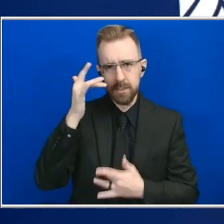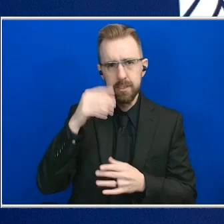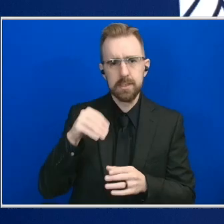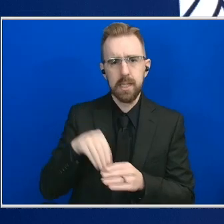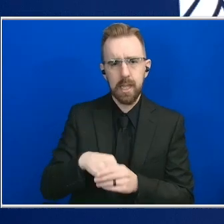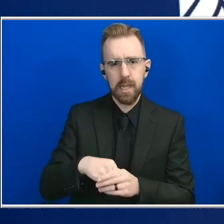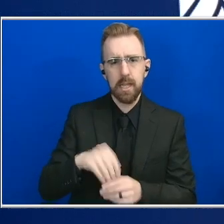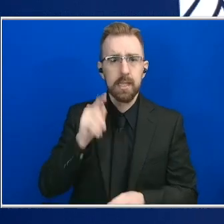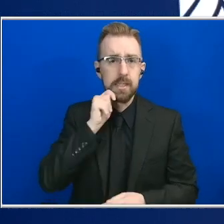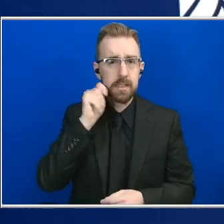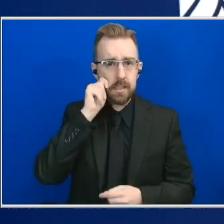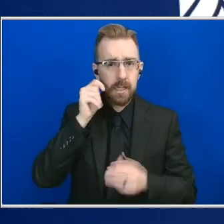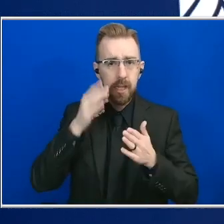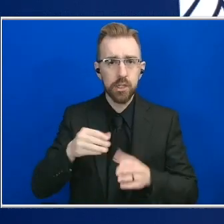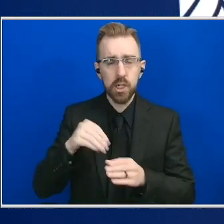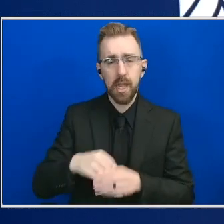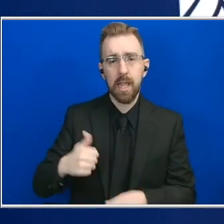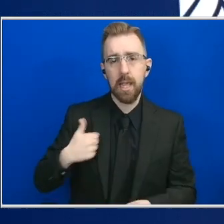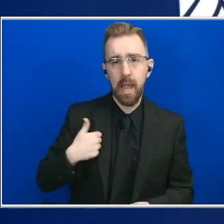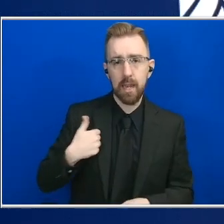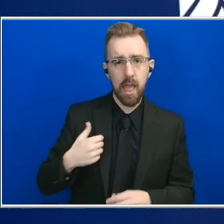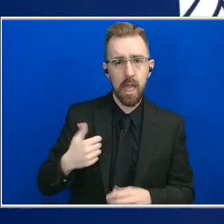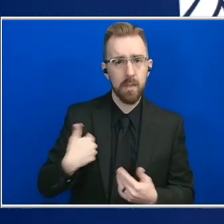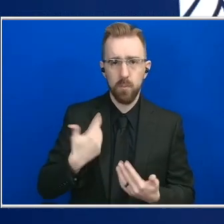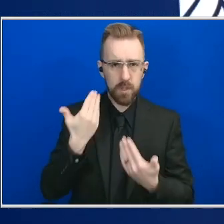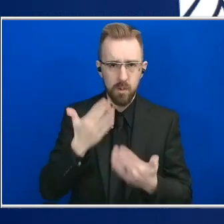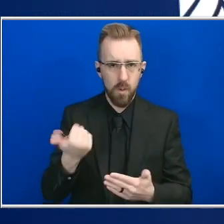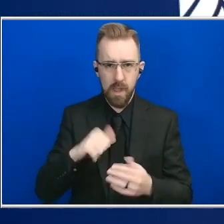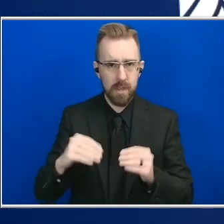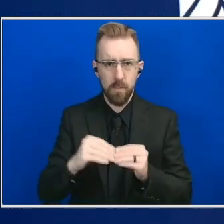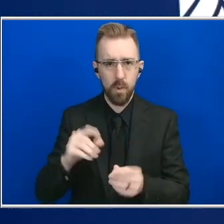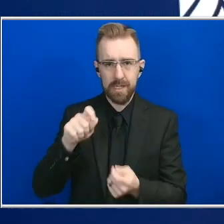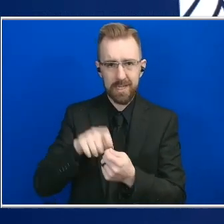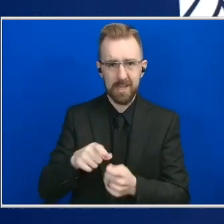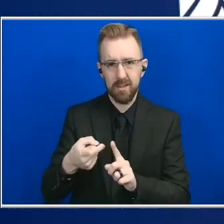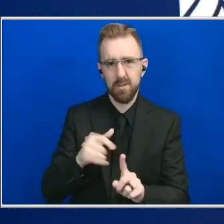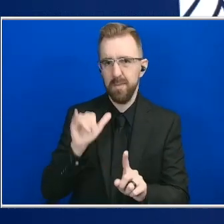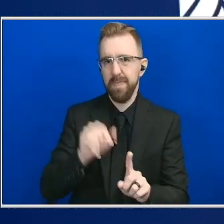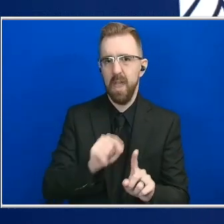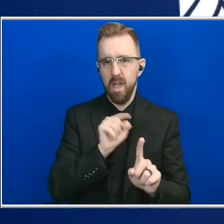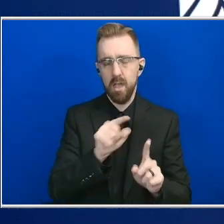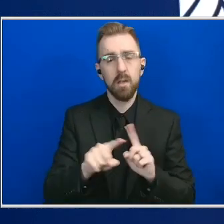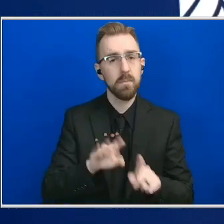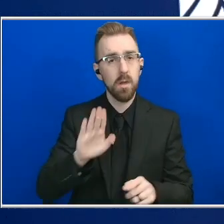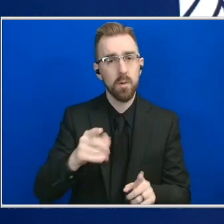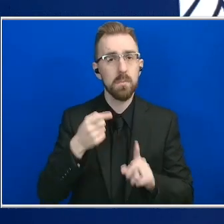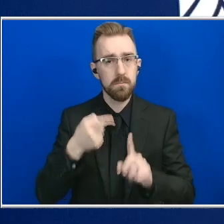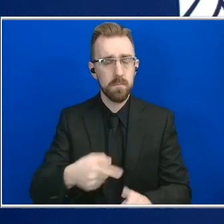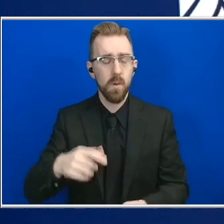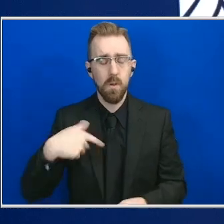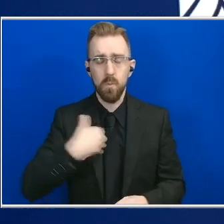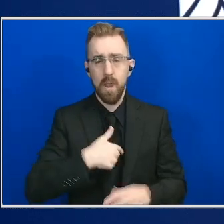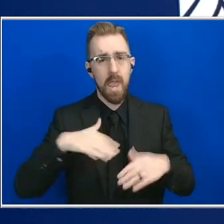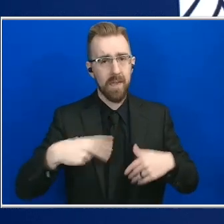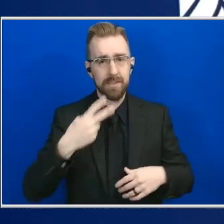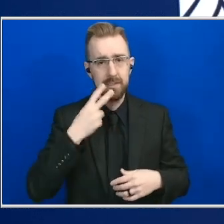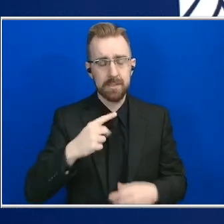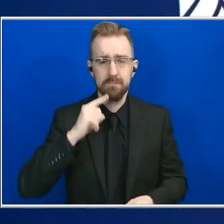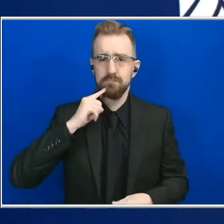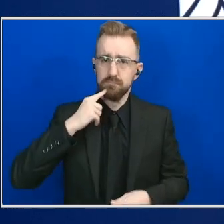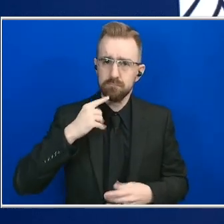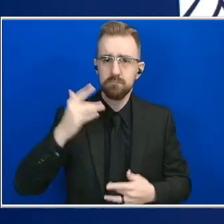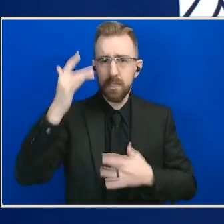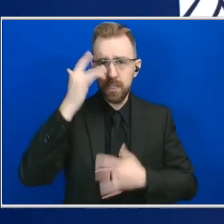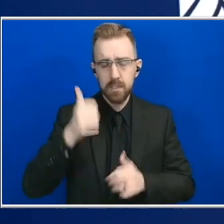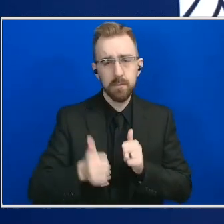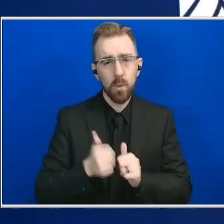in Canada, but we don't really know any more details from that. But to your point, we haven't seen the critical illness. Most of the symptoms that these